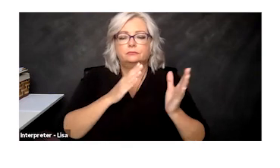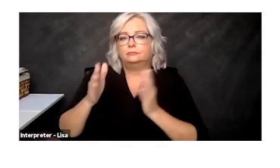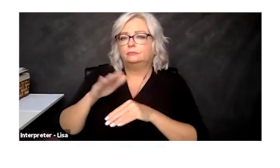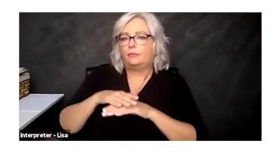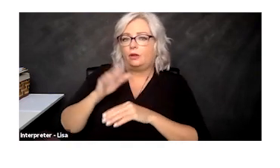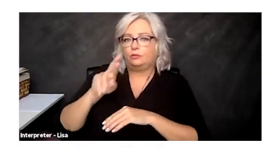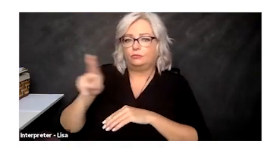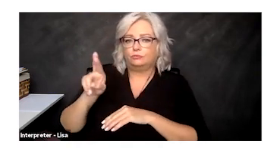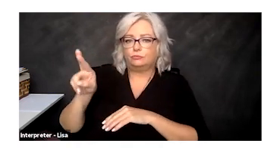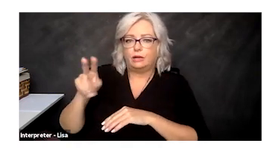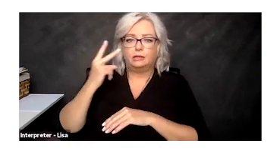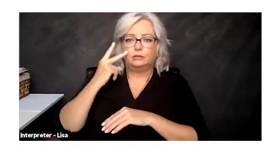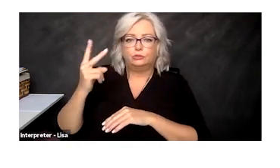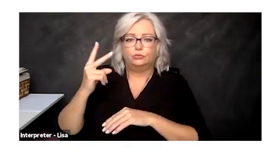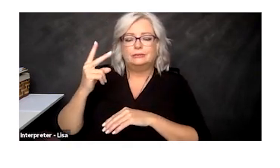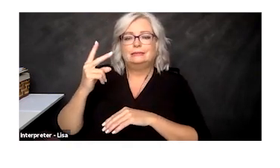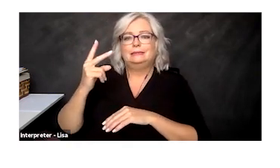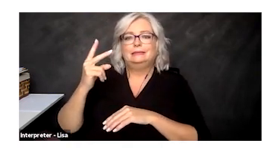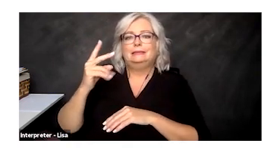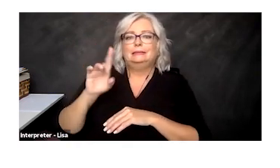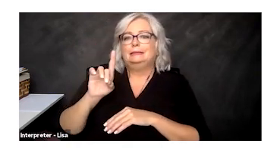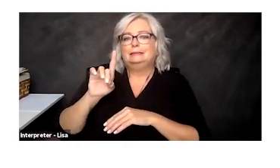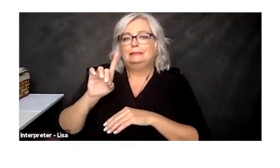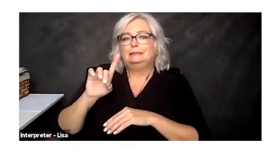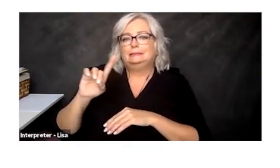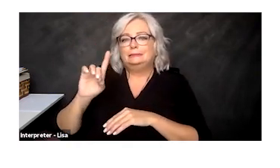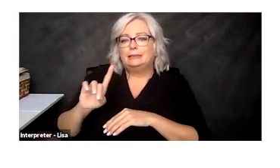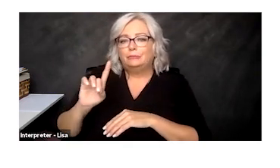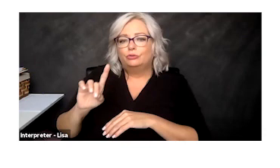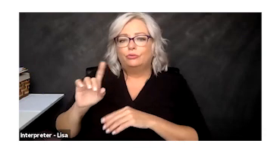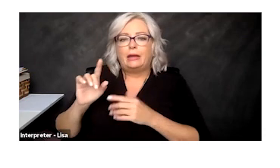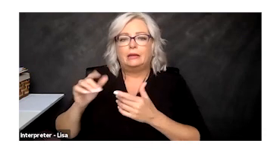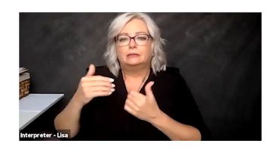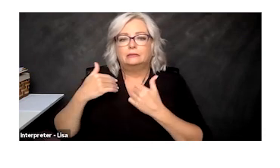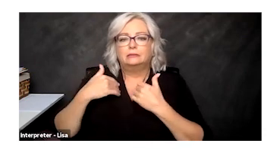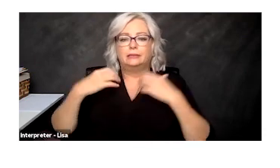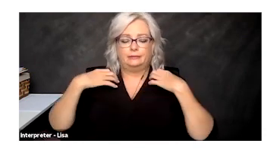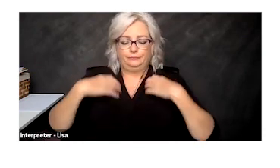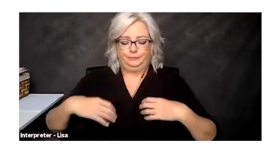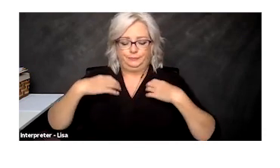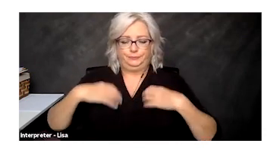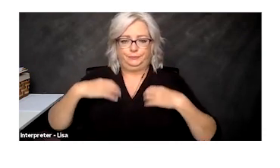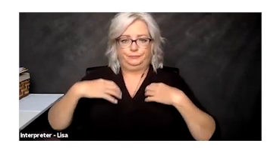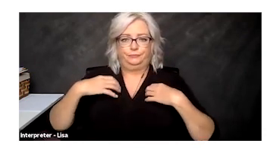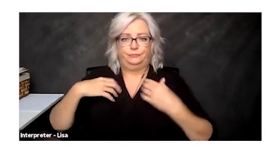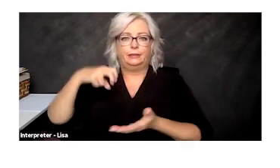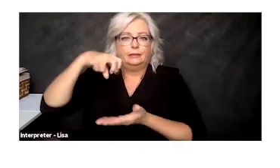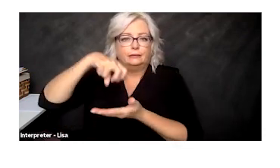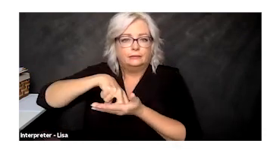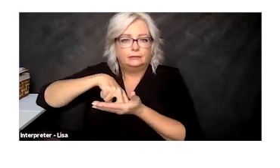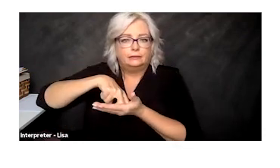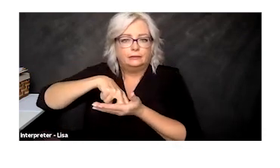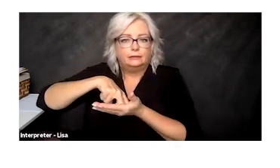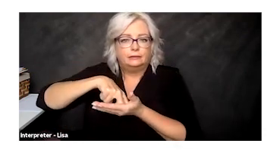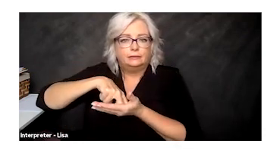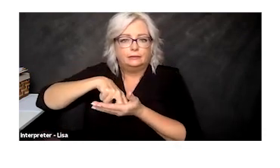see Democrats in the House and Senate wearing kente cloth, and they took a knee for 8 minutes and 48 seconds in